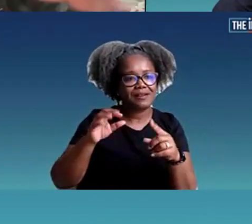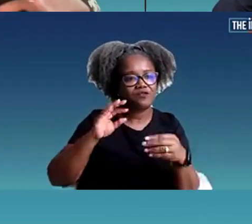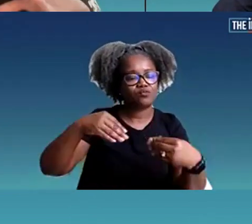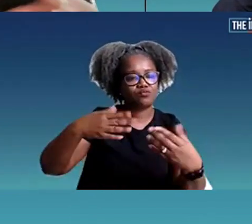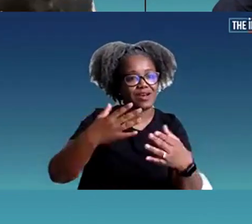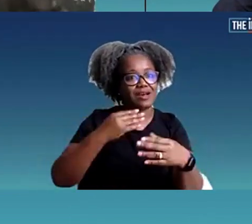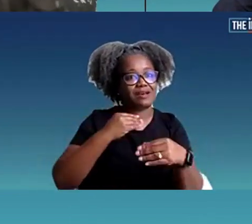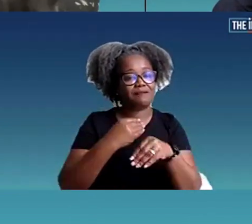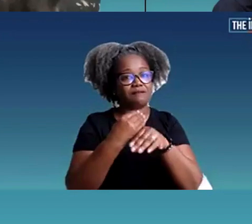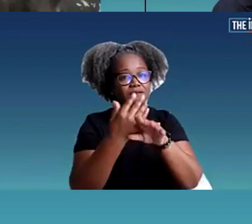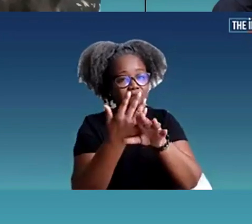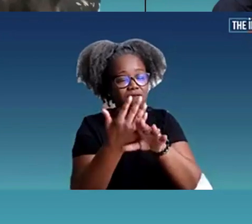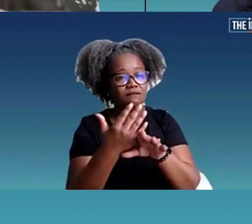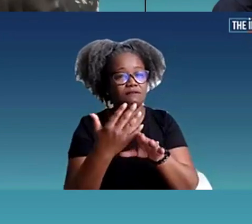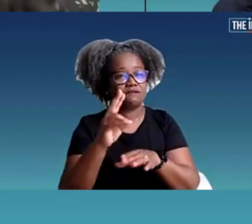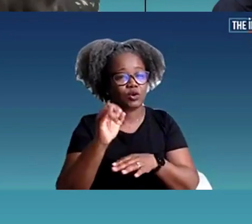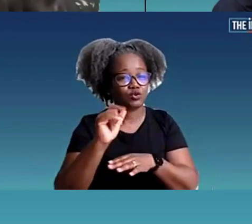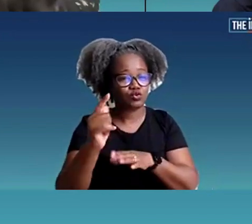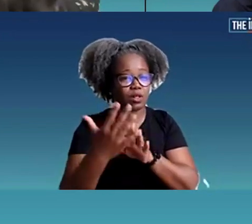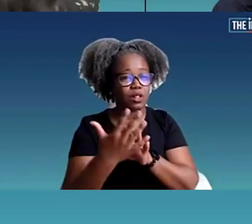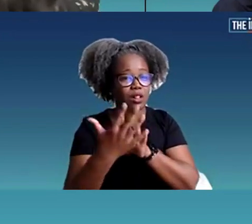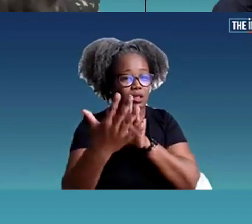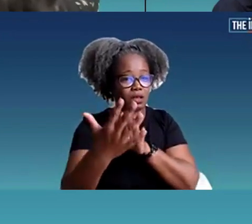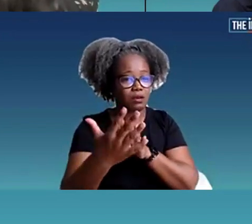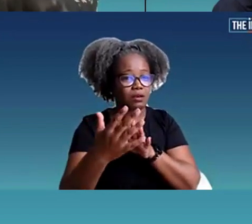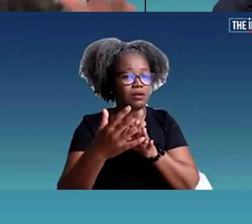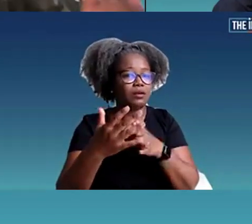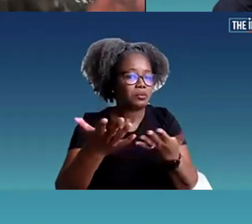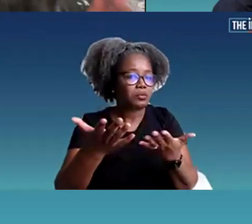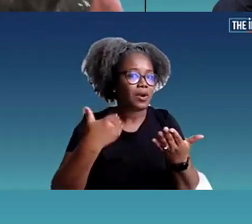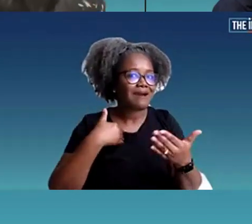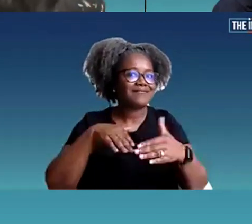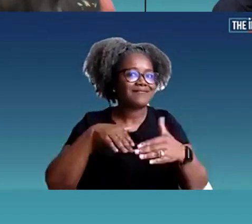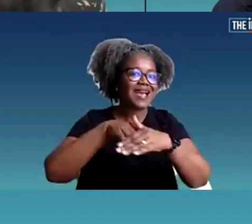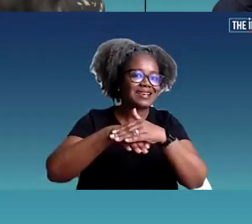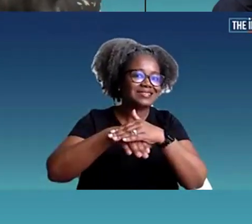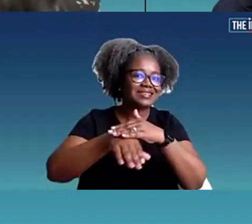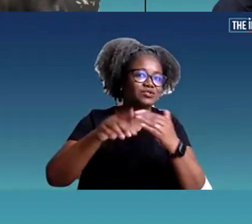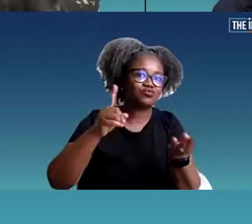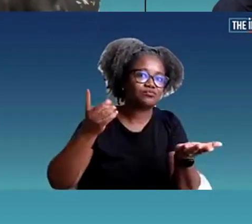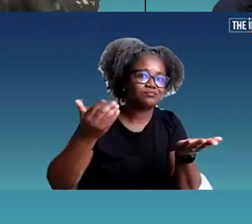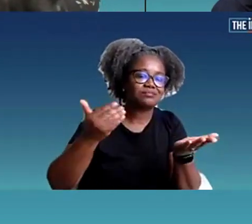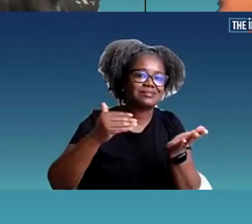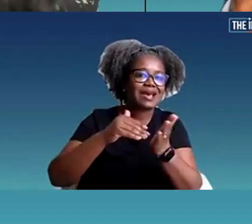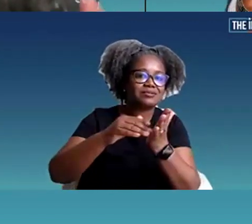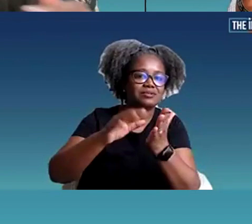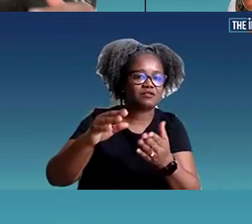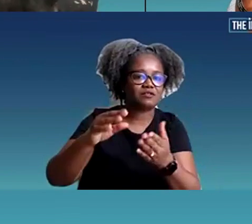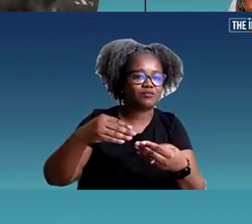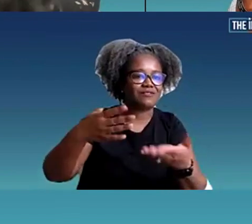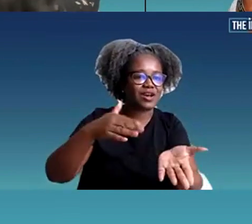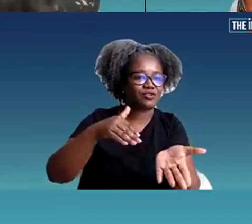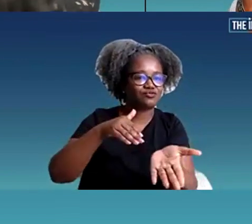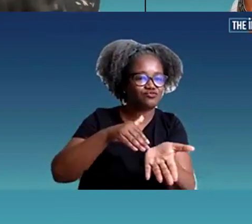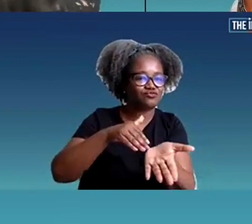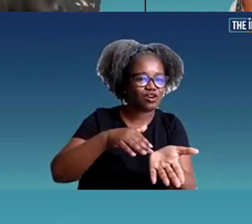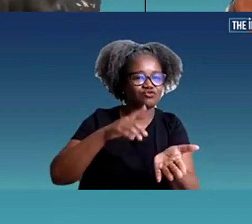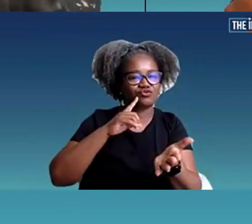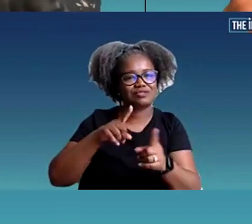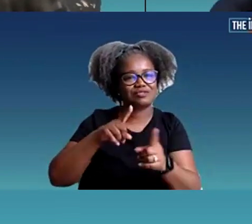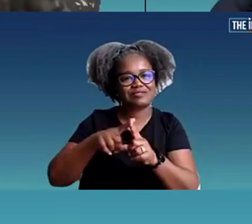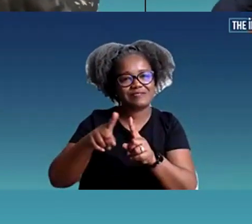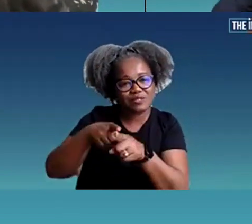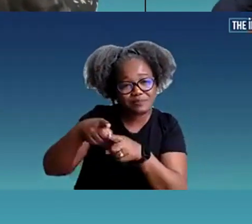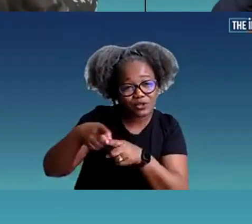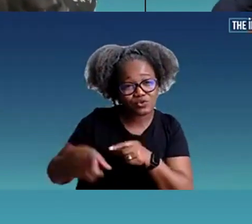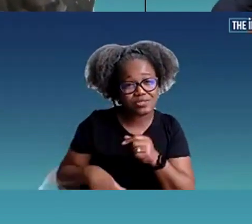so lots of challenges, entire healthcare system, but there are many ways that digital health can actually bridge gaps